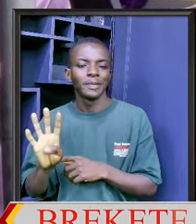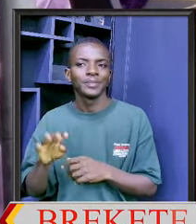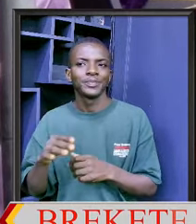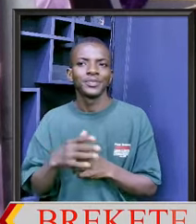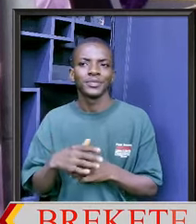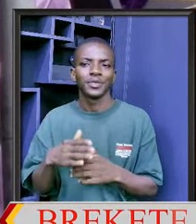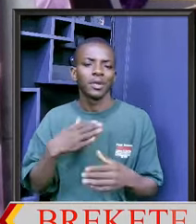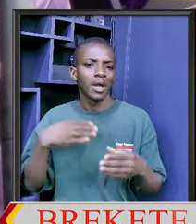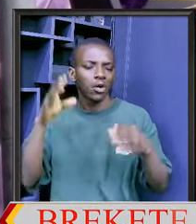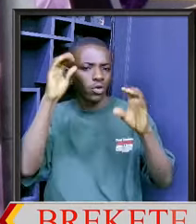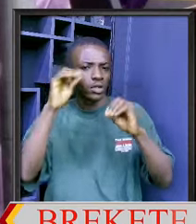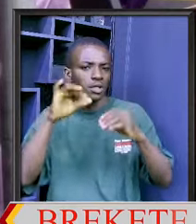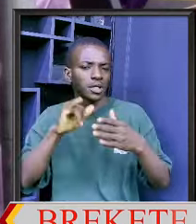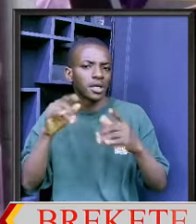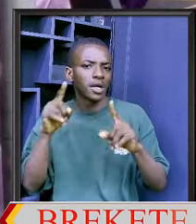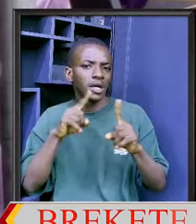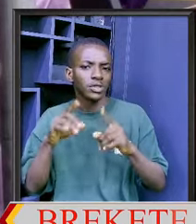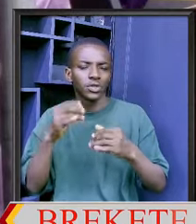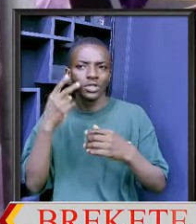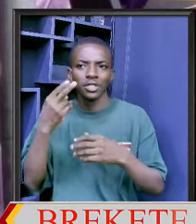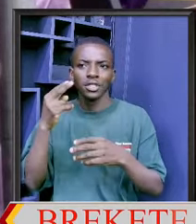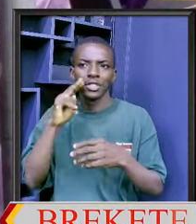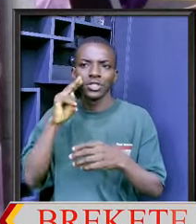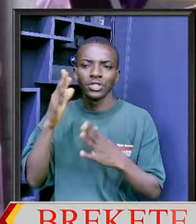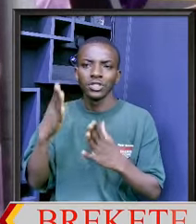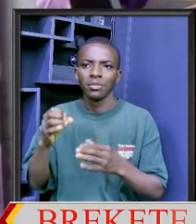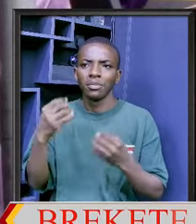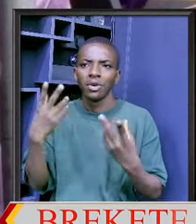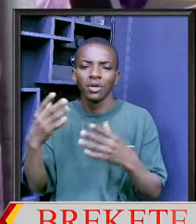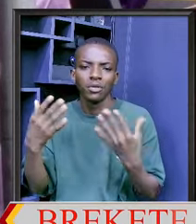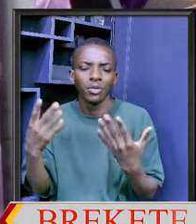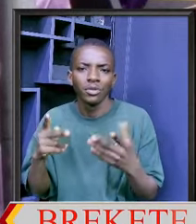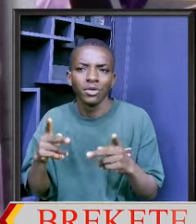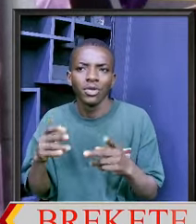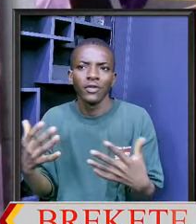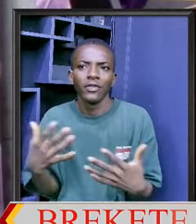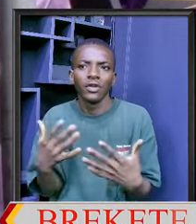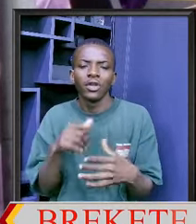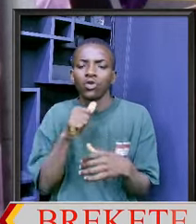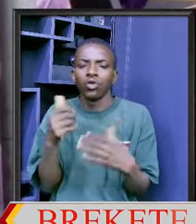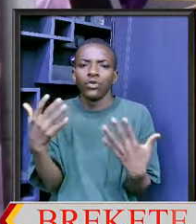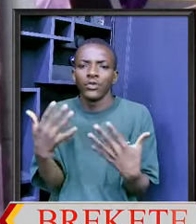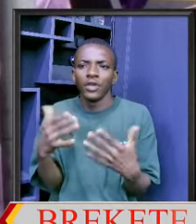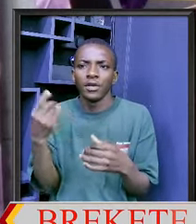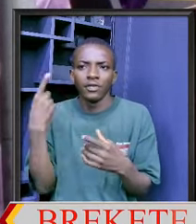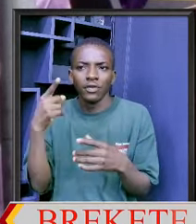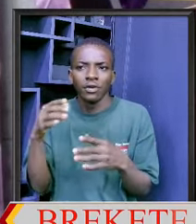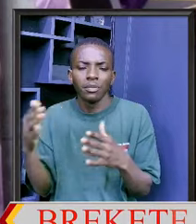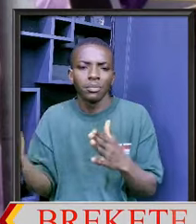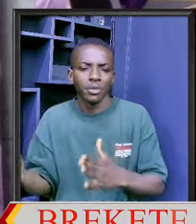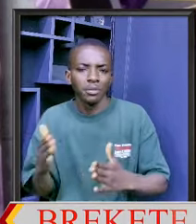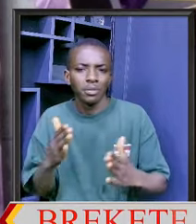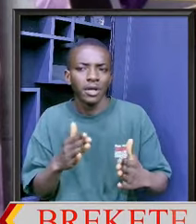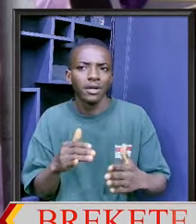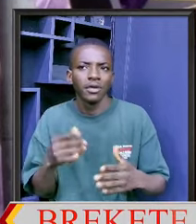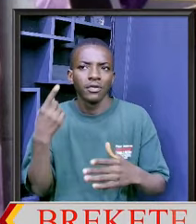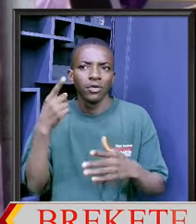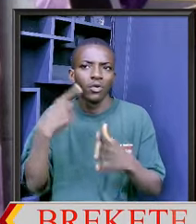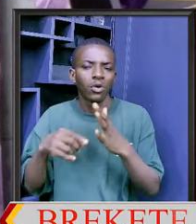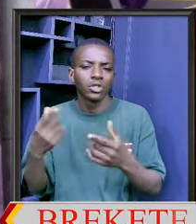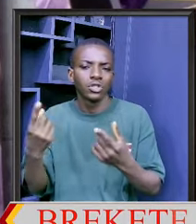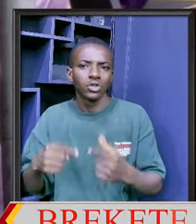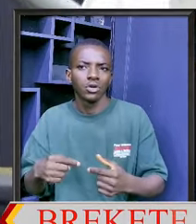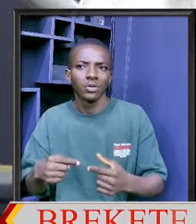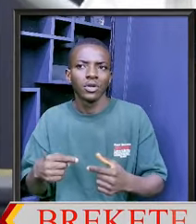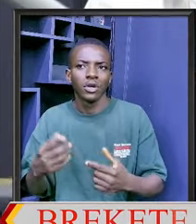070-85-16-06-94. Modern President, as we dey see Nigeria too, a lot of people they fear. We dey tell people, say, make you no fear. Instead, be prepared. Be prepared for waiting